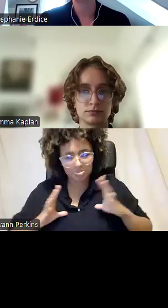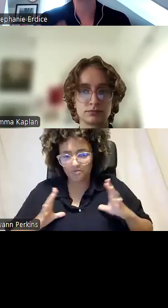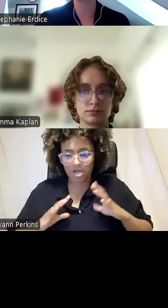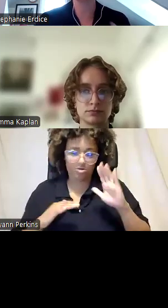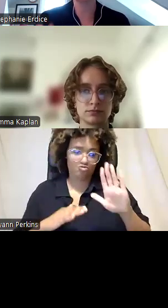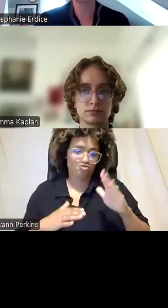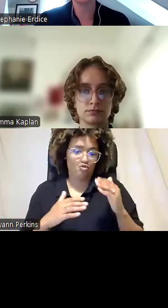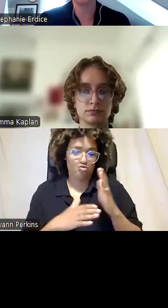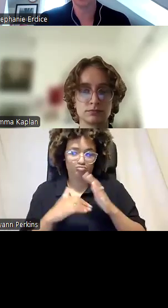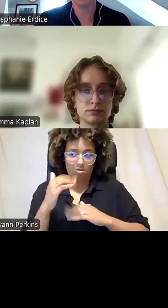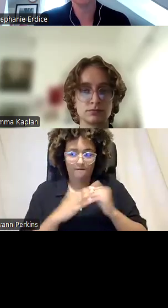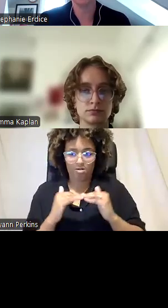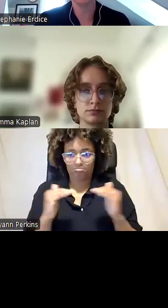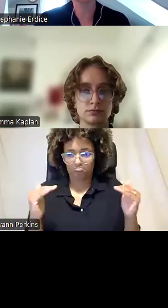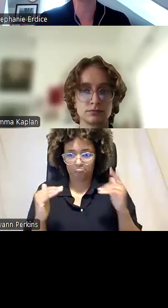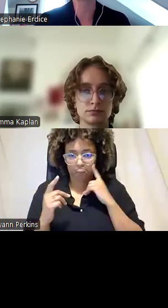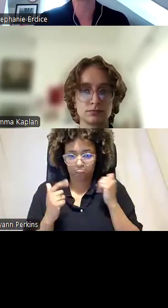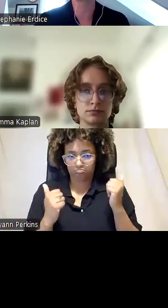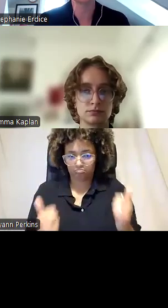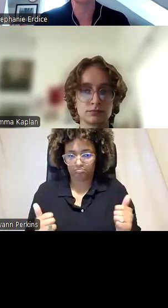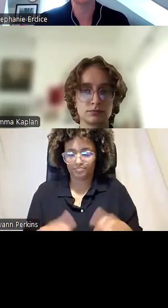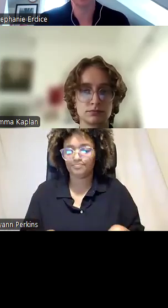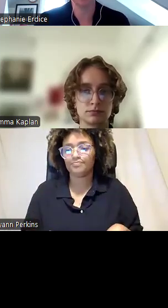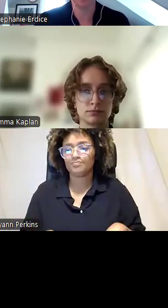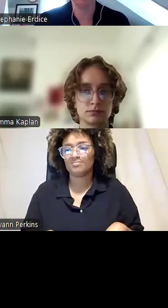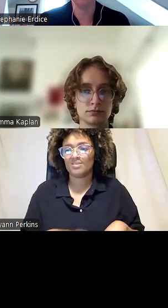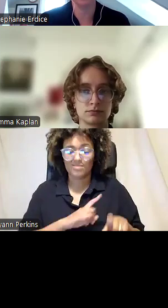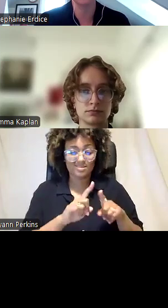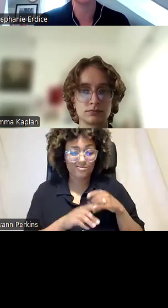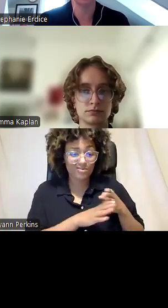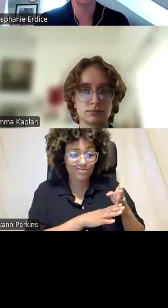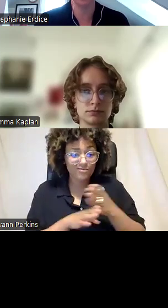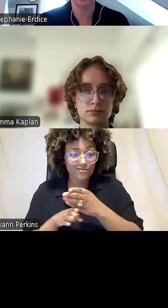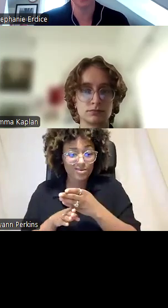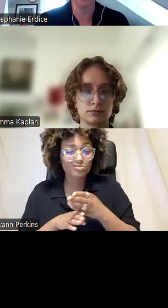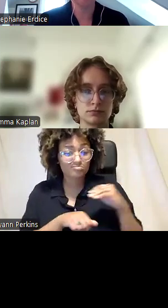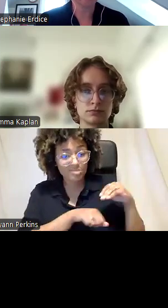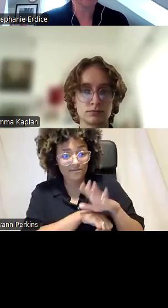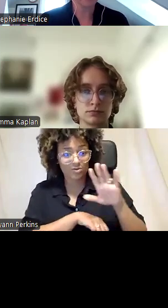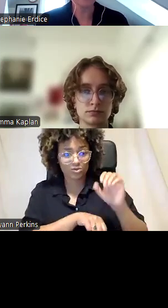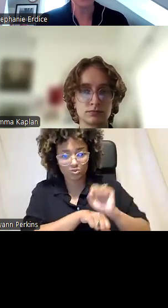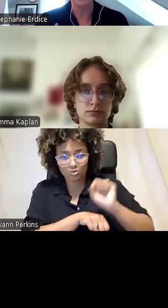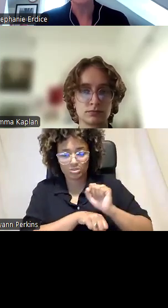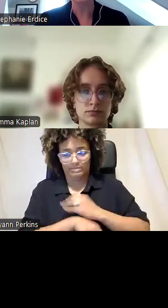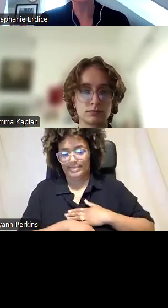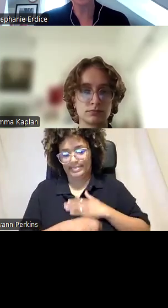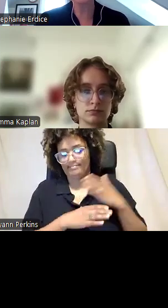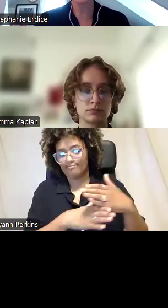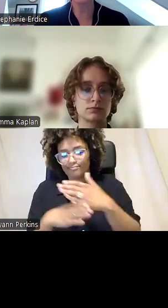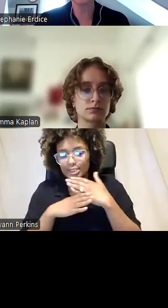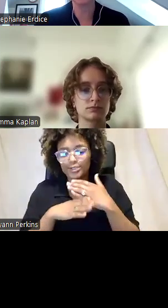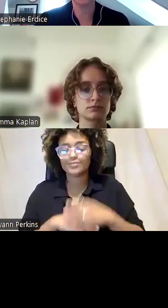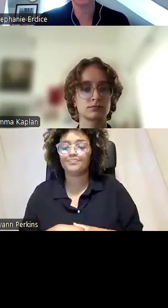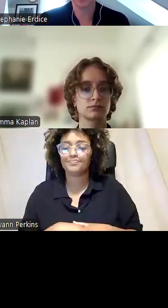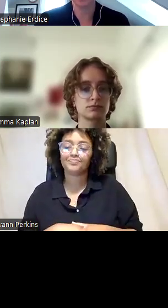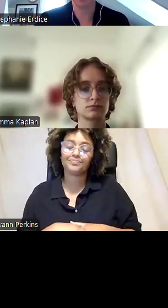fields. So we want you to feel like you can also share and be a part of the teaching and learning here. So our